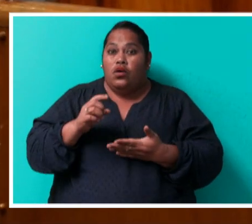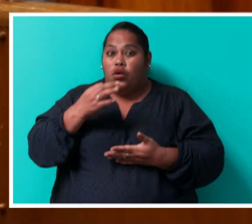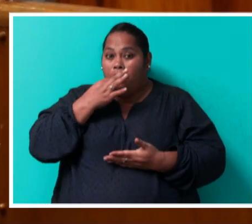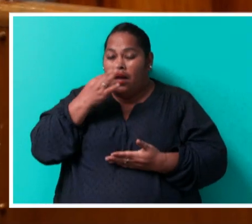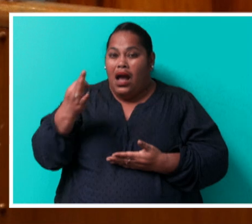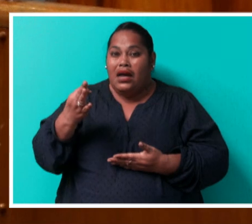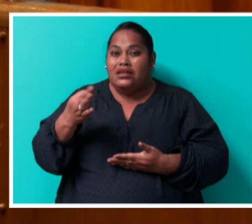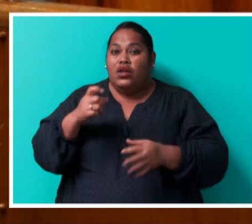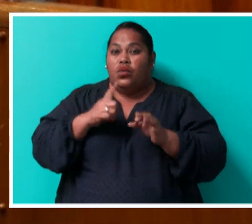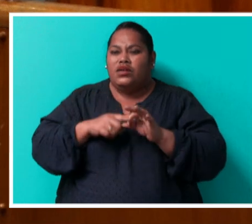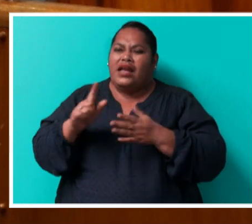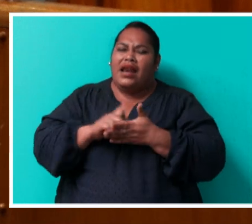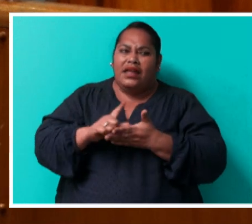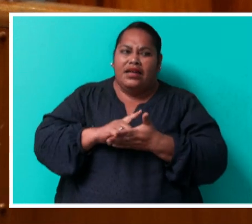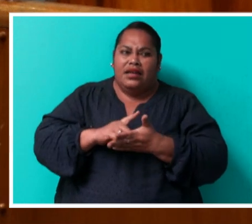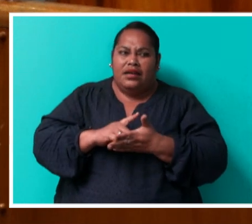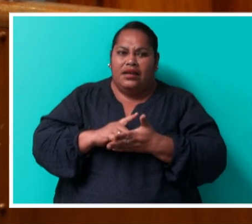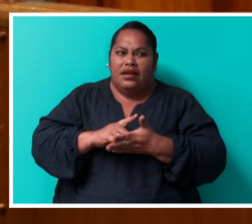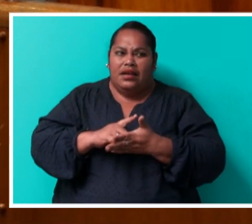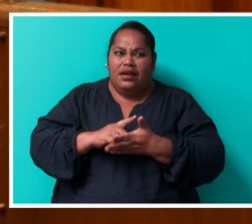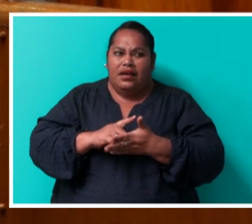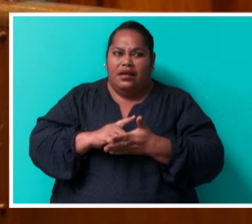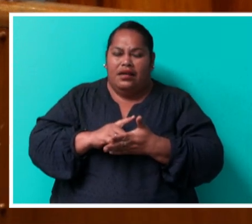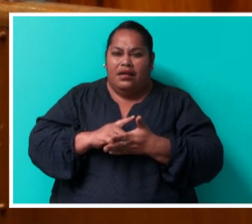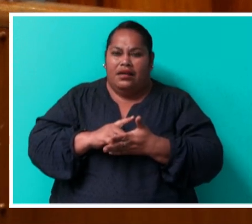on. And I did not